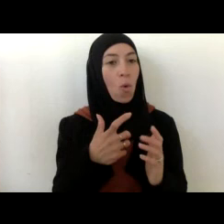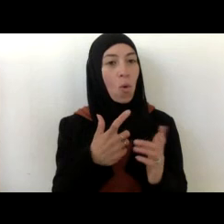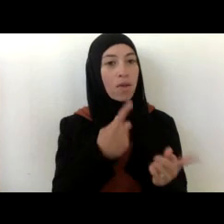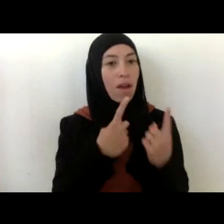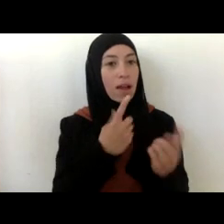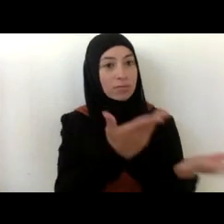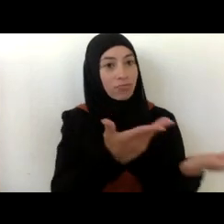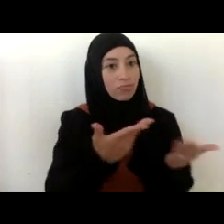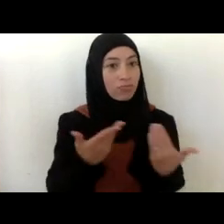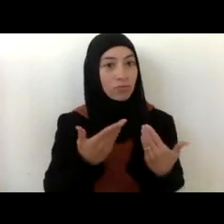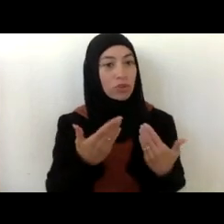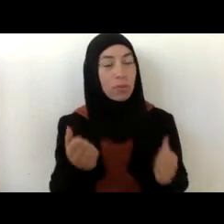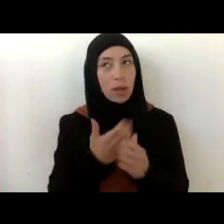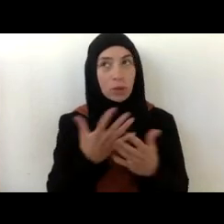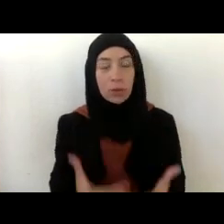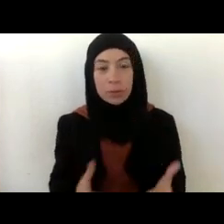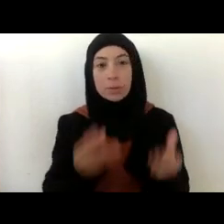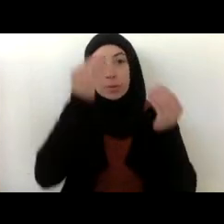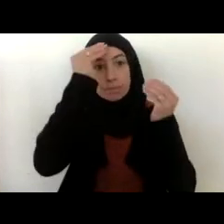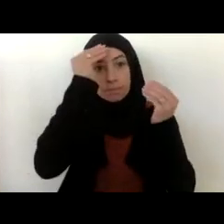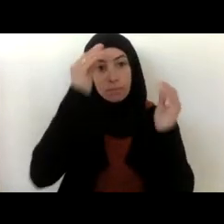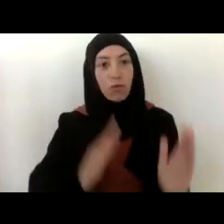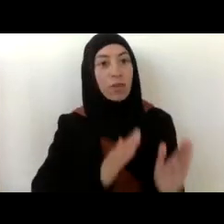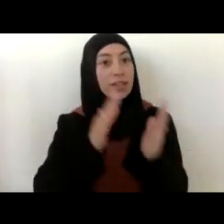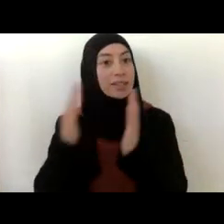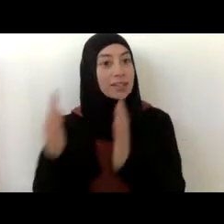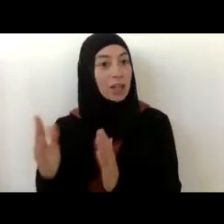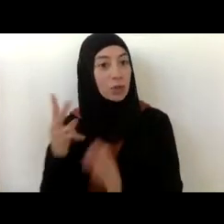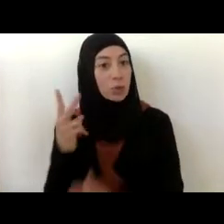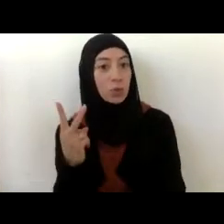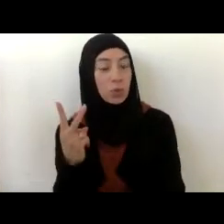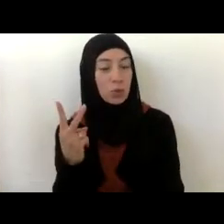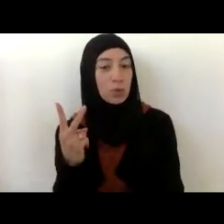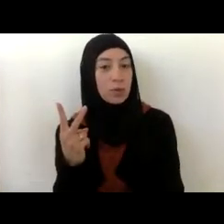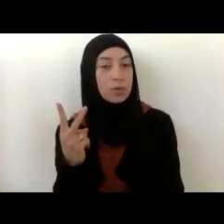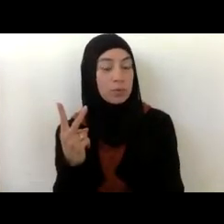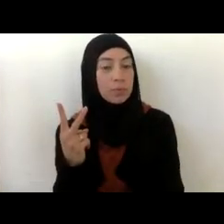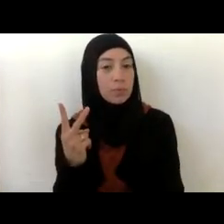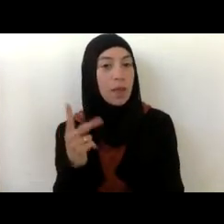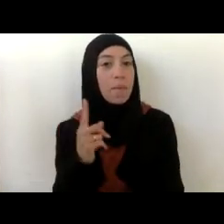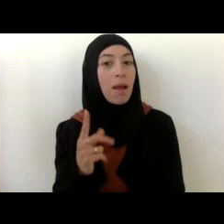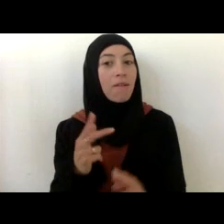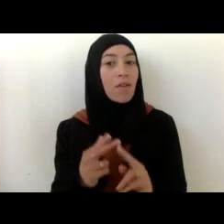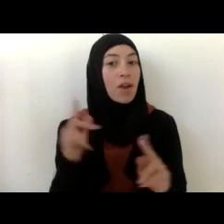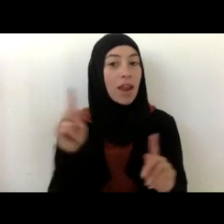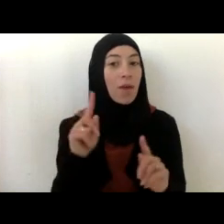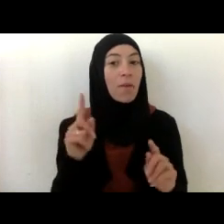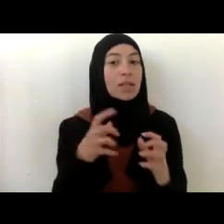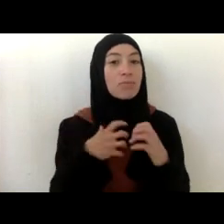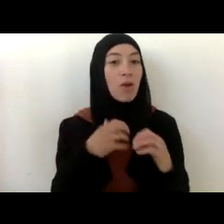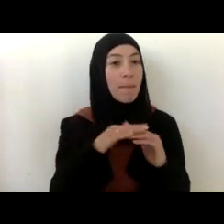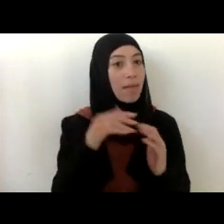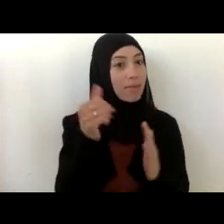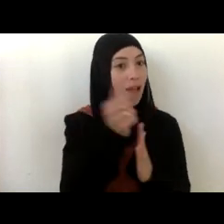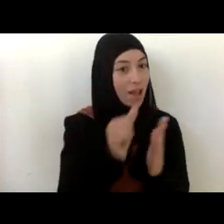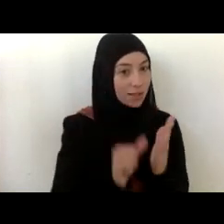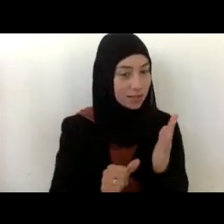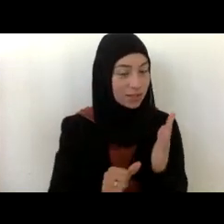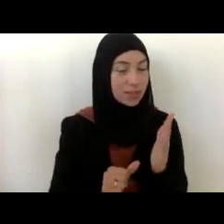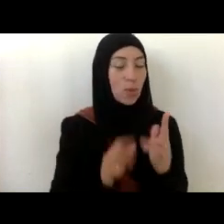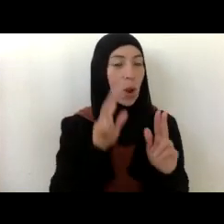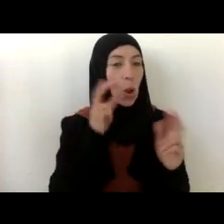onto your team to advise you about those parameters. But for the minute, it's about artists, and we're looking for the